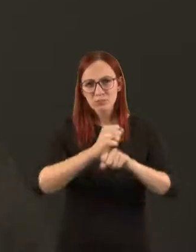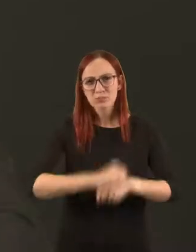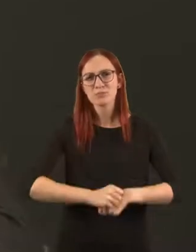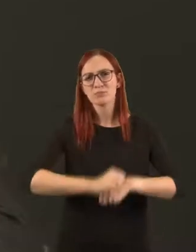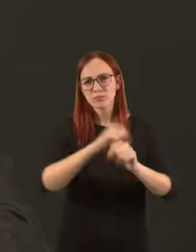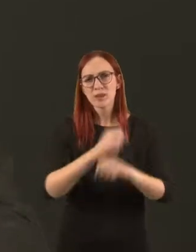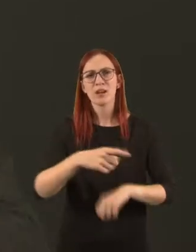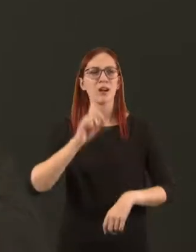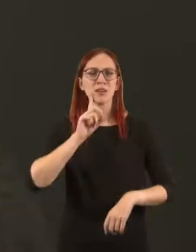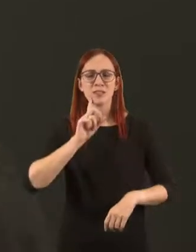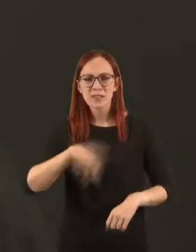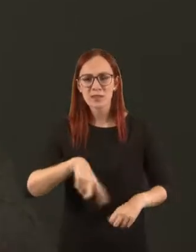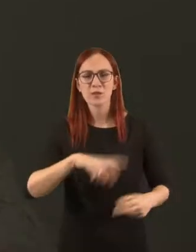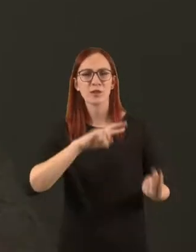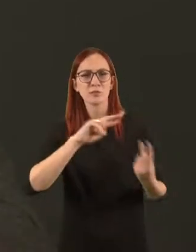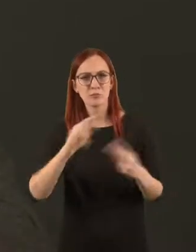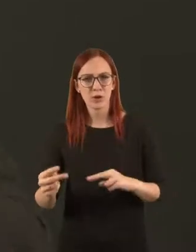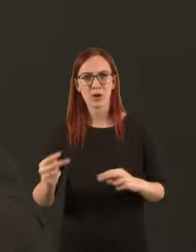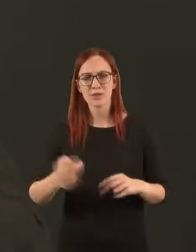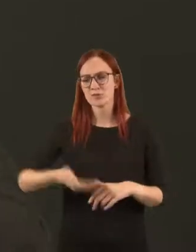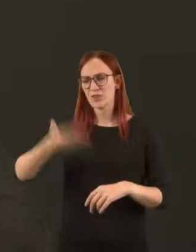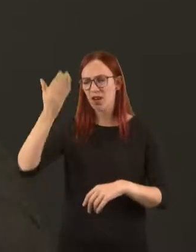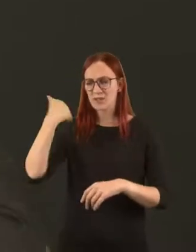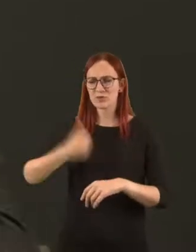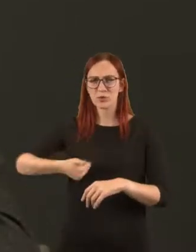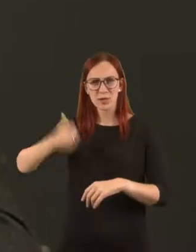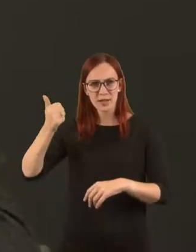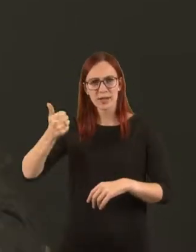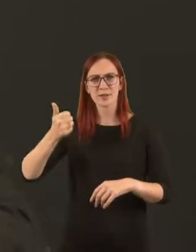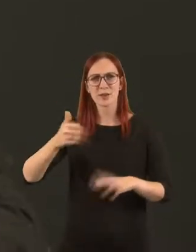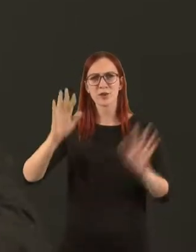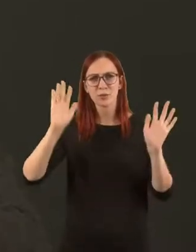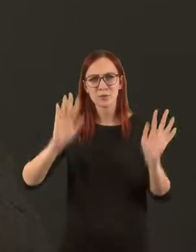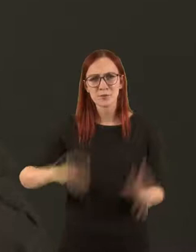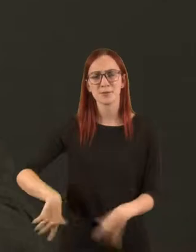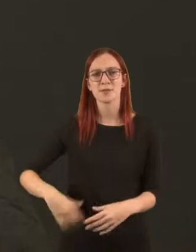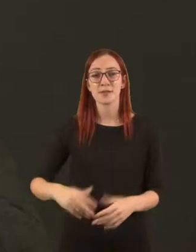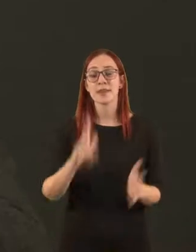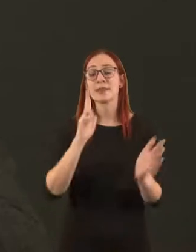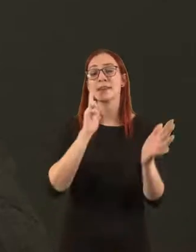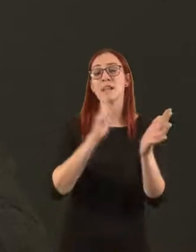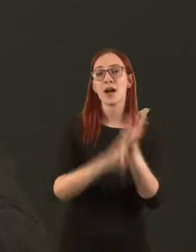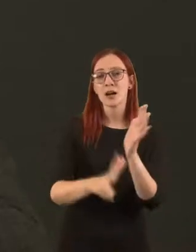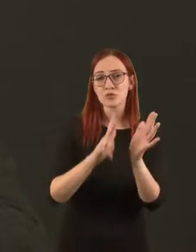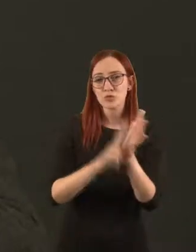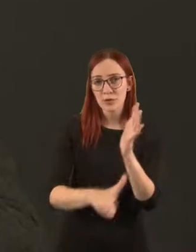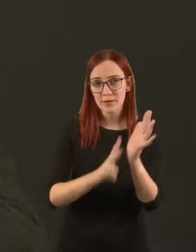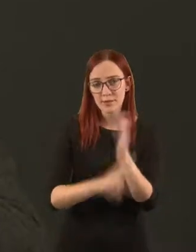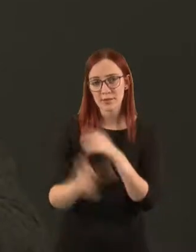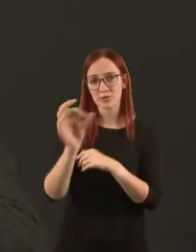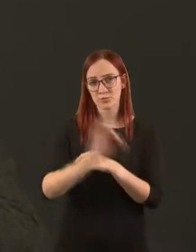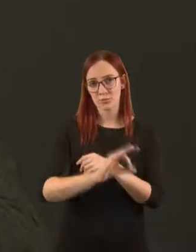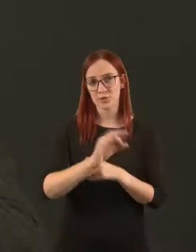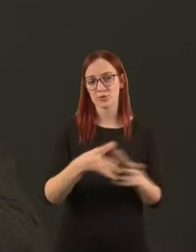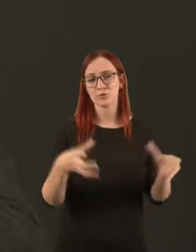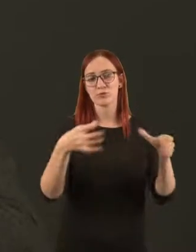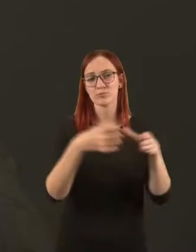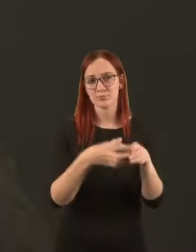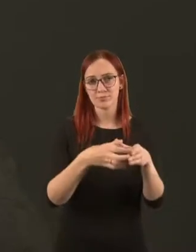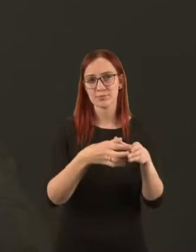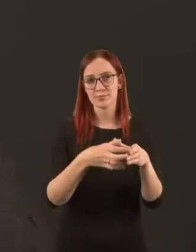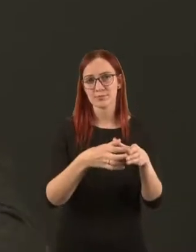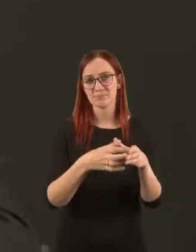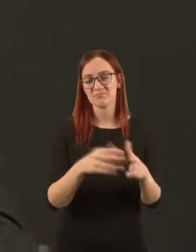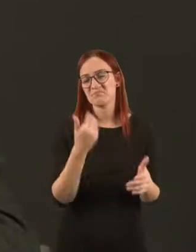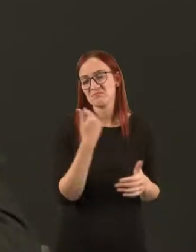there is another 10% of people who would always protest. They would always stick to the status quo. They don't